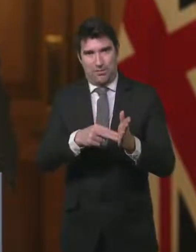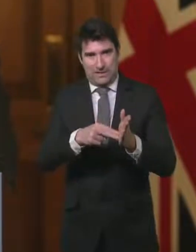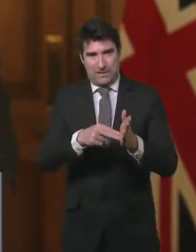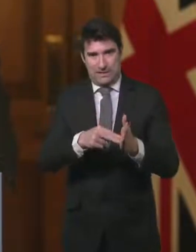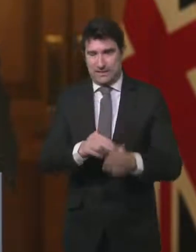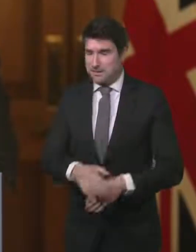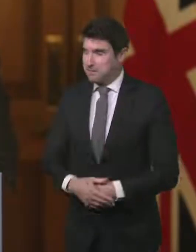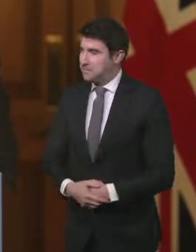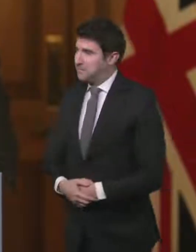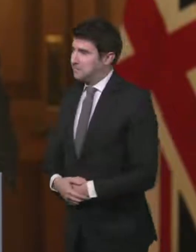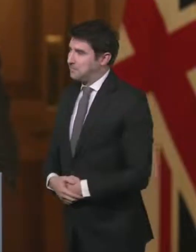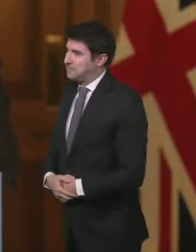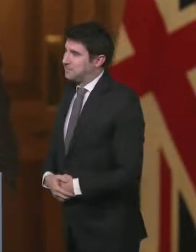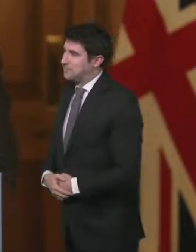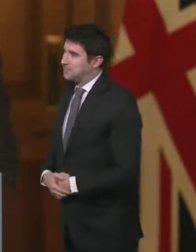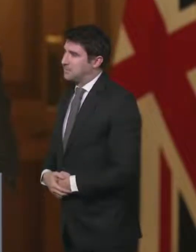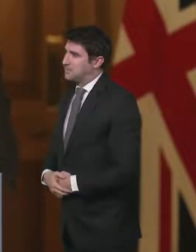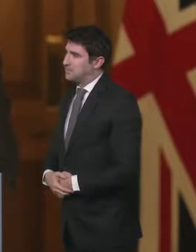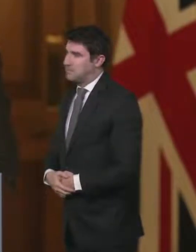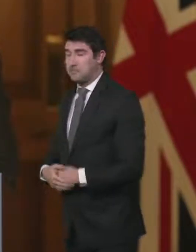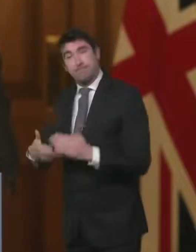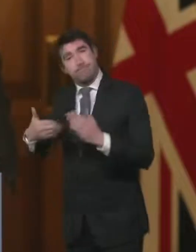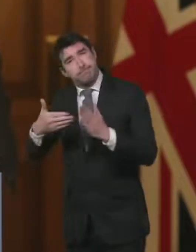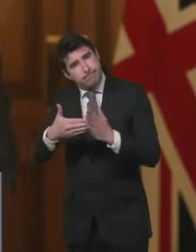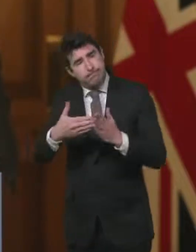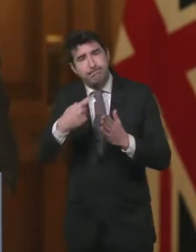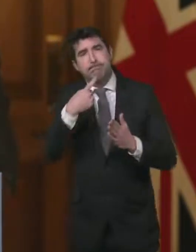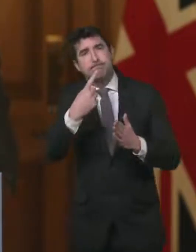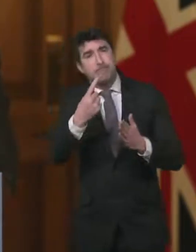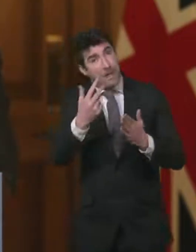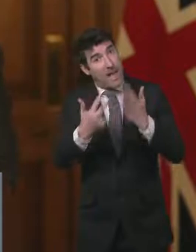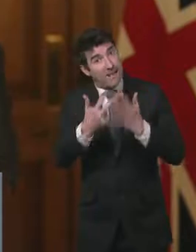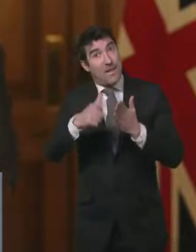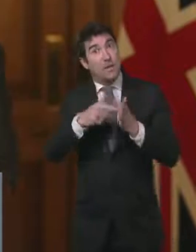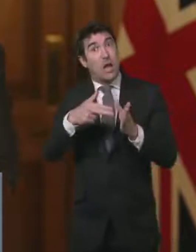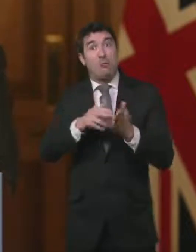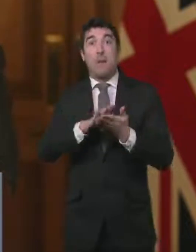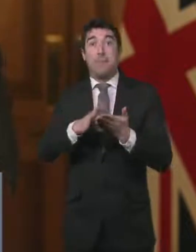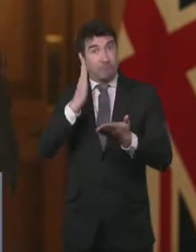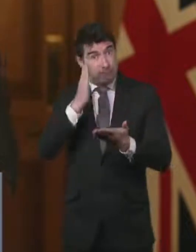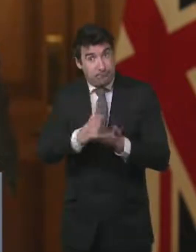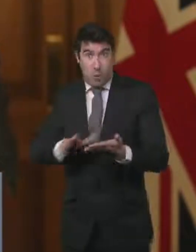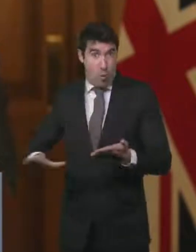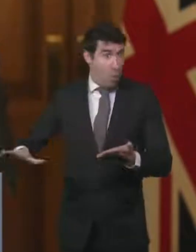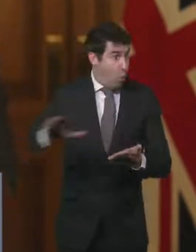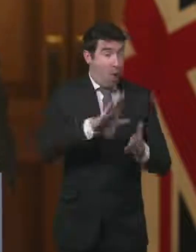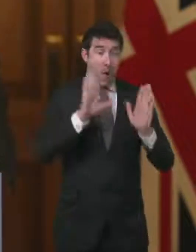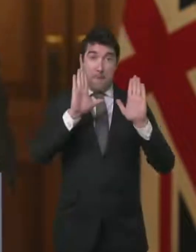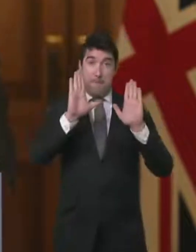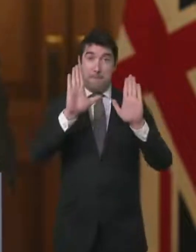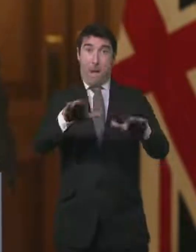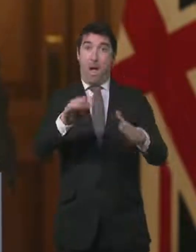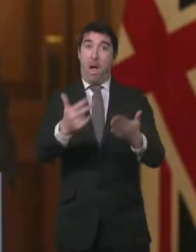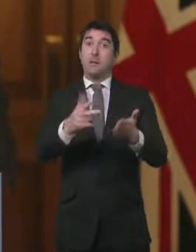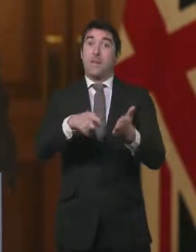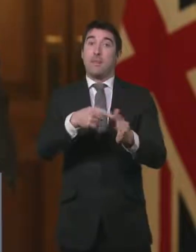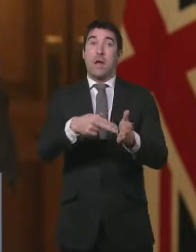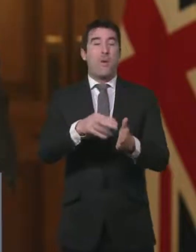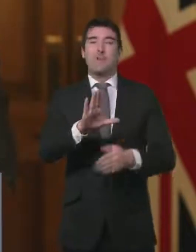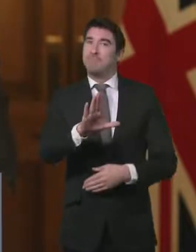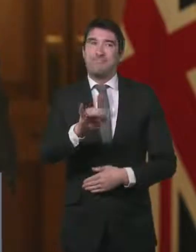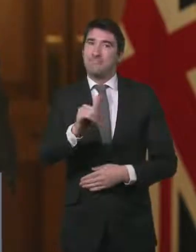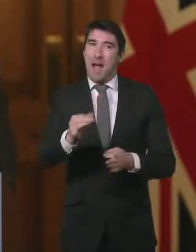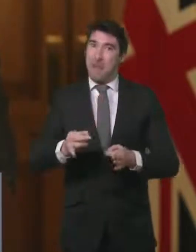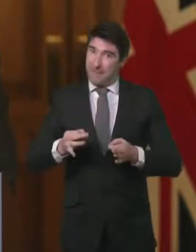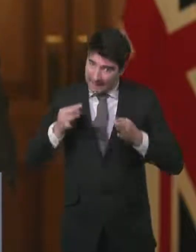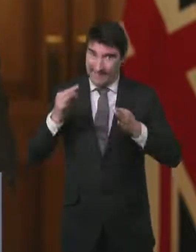it on. may be necessary to take further action in their cases it's as well. a bow tie. In, It's not a light, as it's a I bow say,